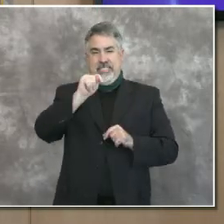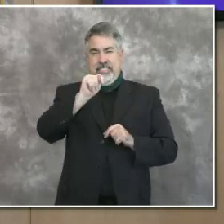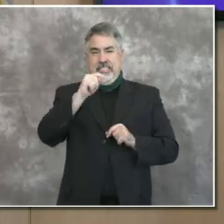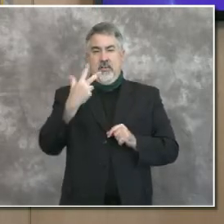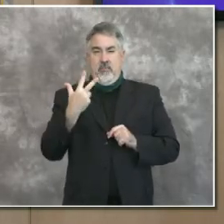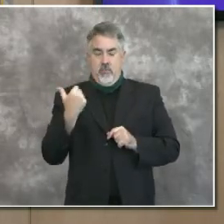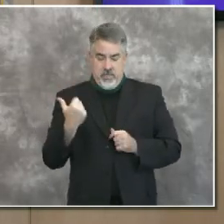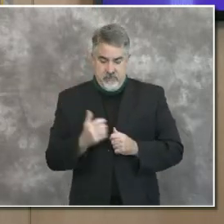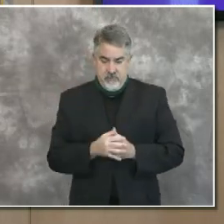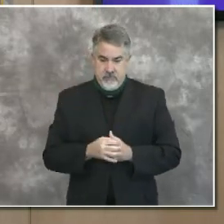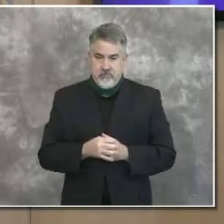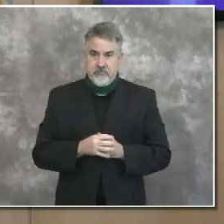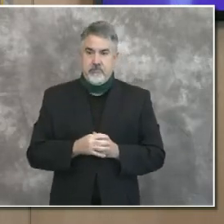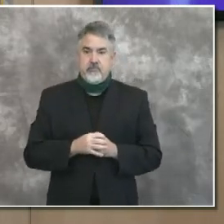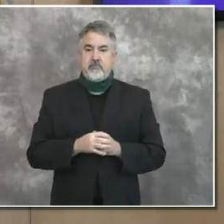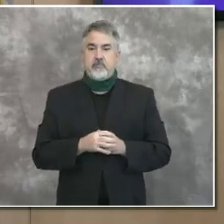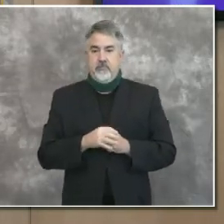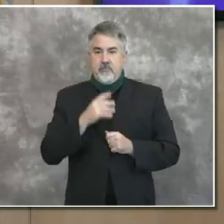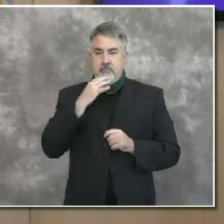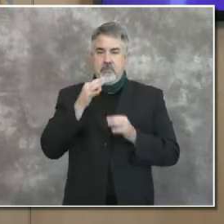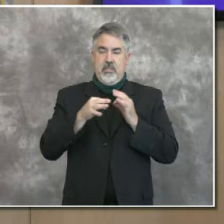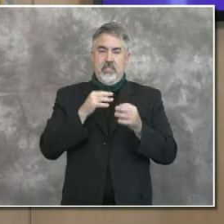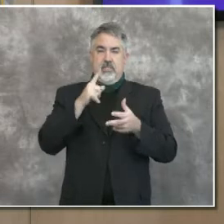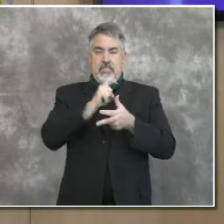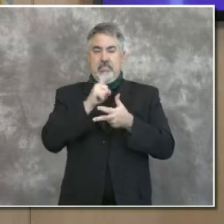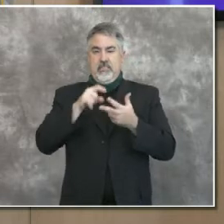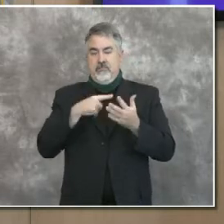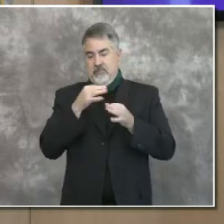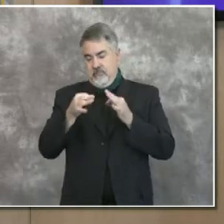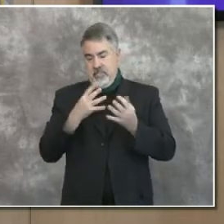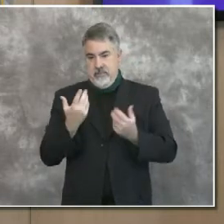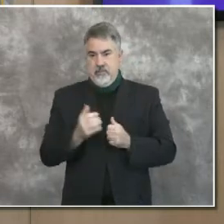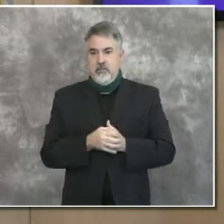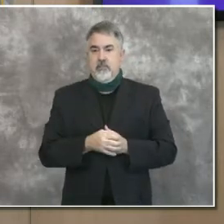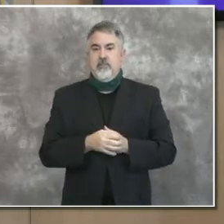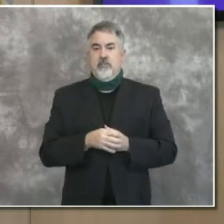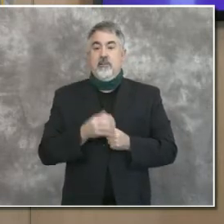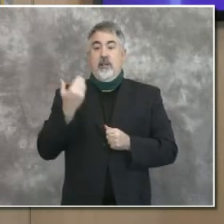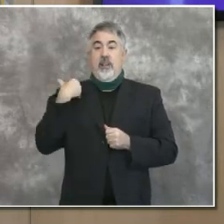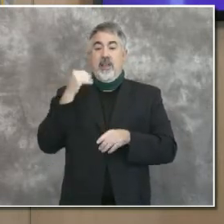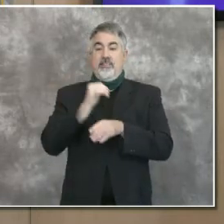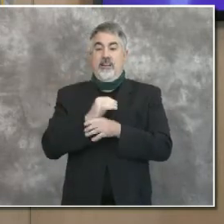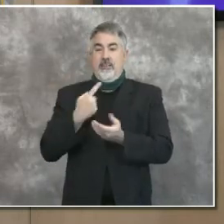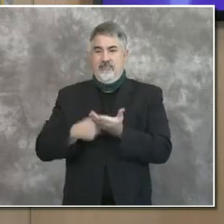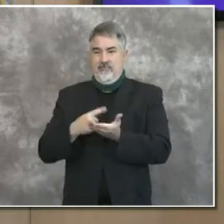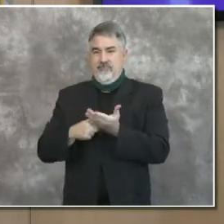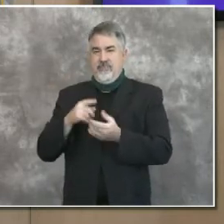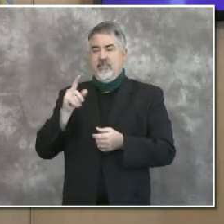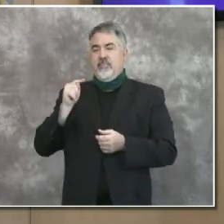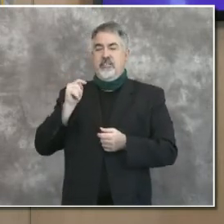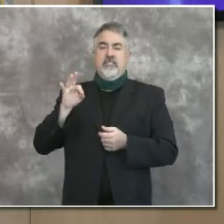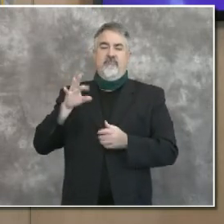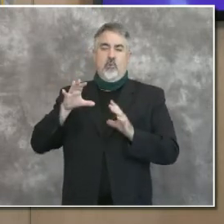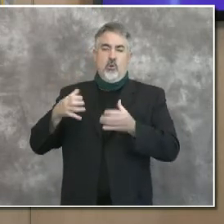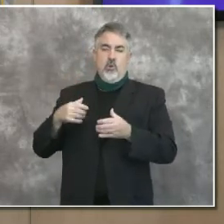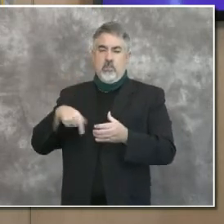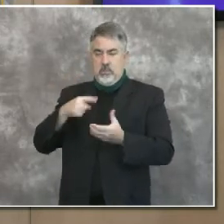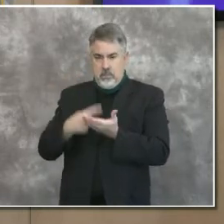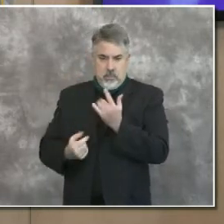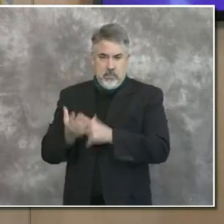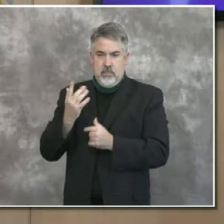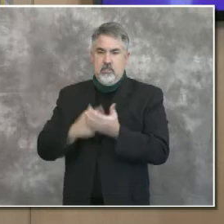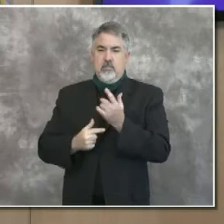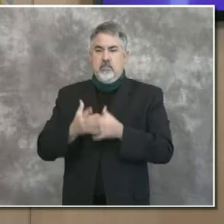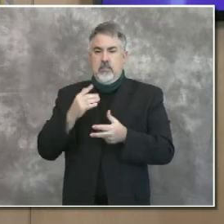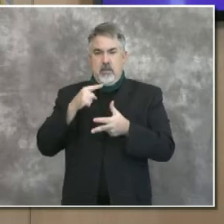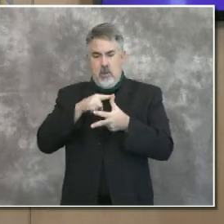our testing task force, which met last night, along with some updates around our efforts around all three of those, because the three of these things, the testing,